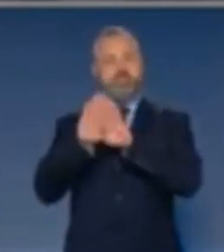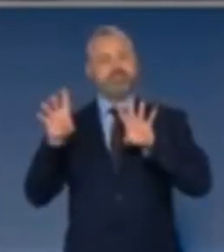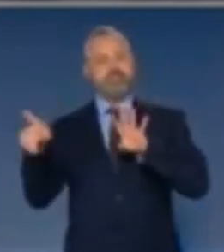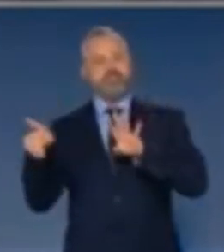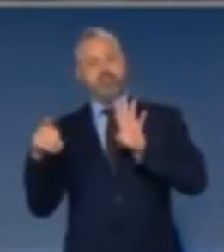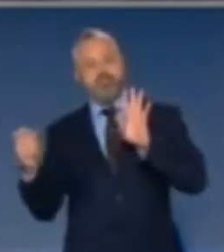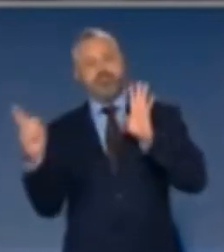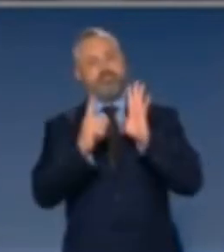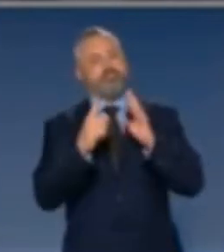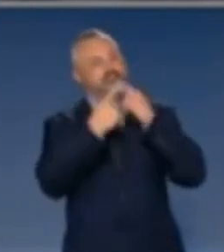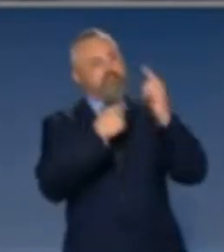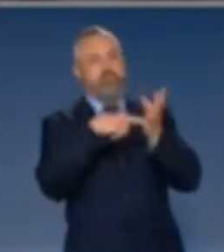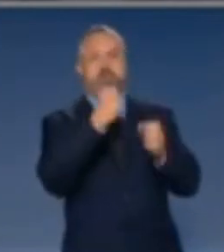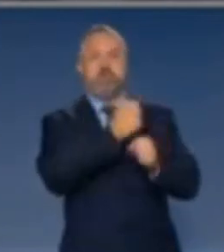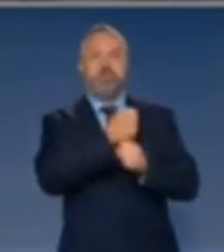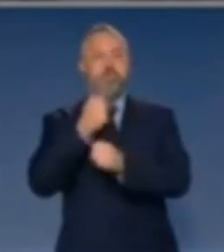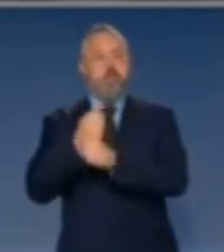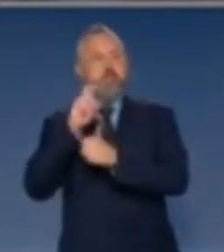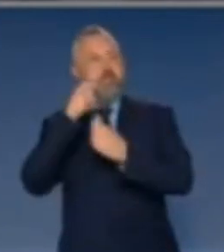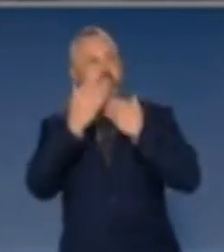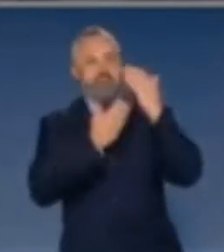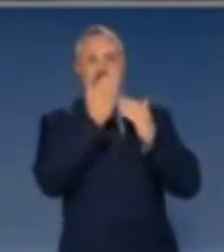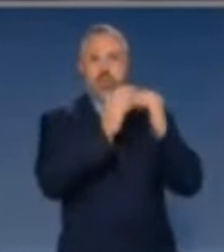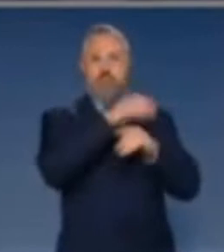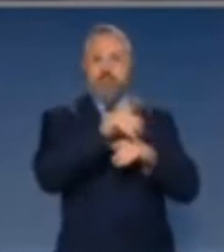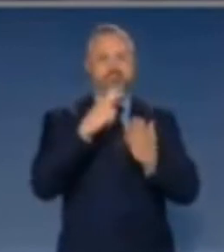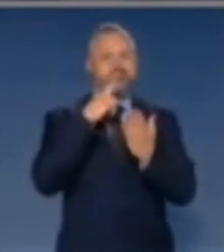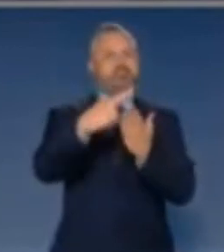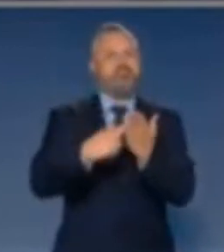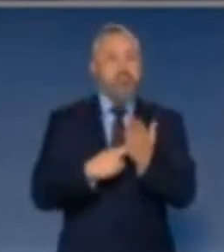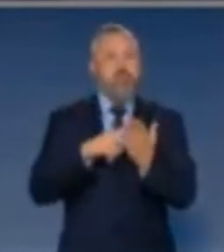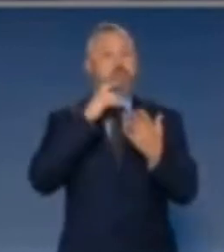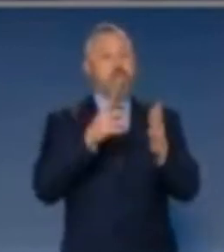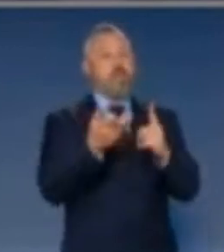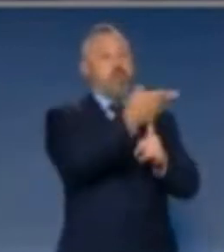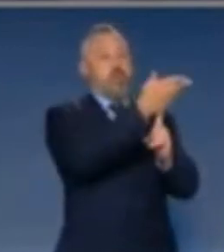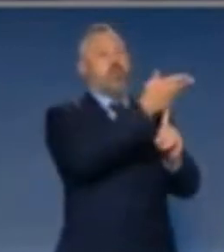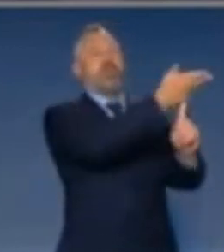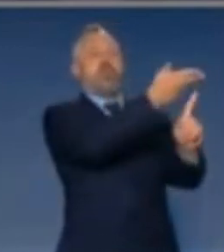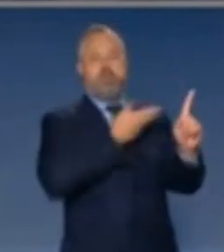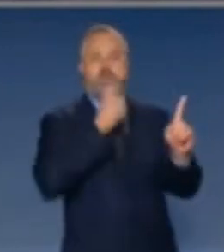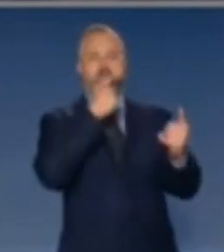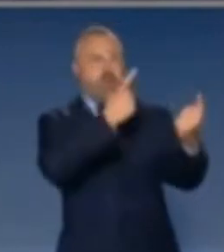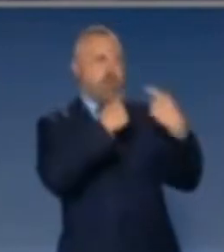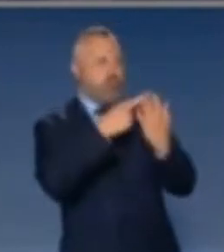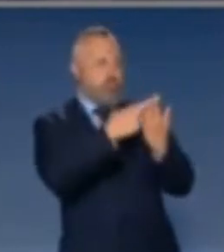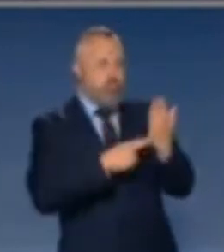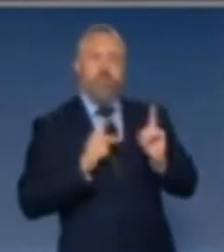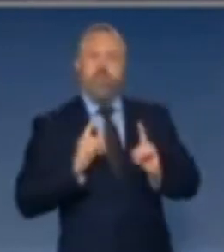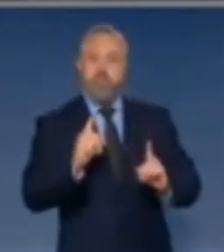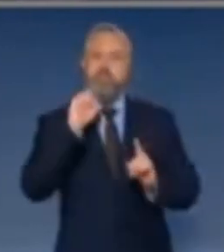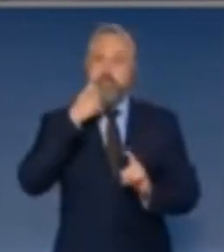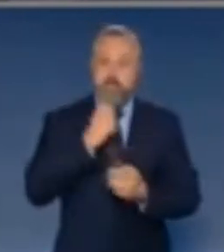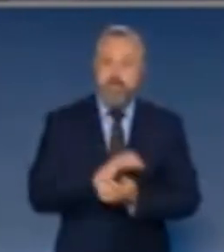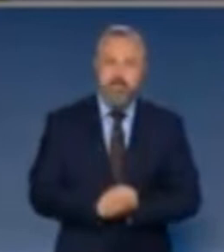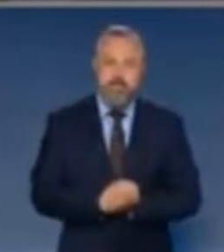tomorrow. I will receive the report after the Governor-General has been provided with the report.